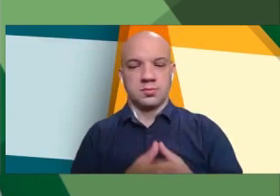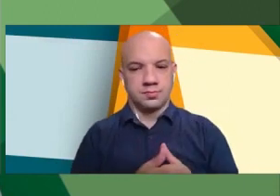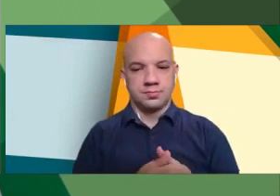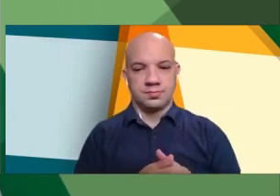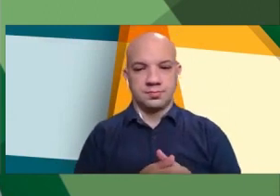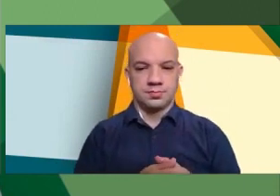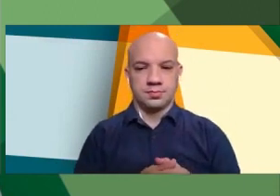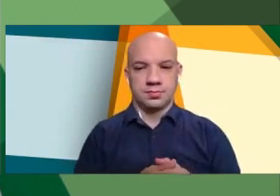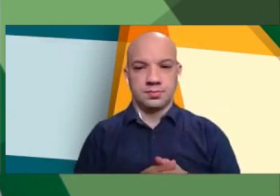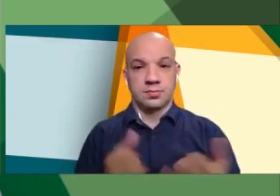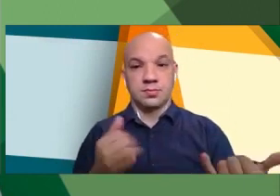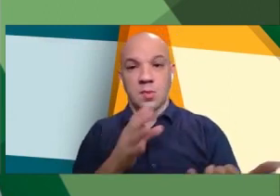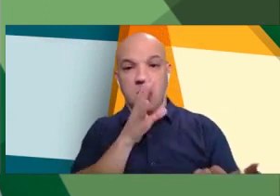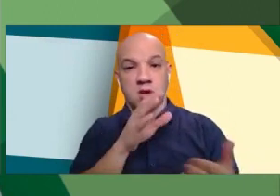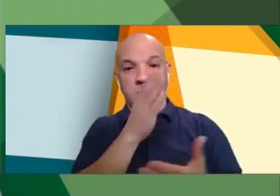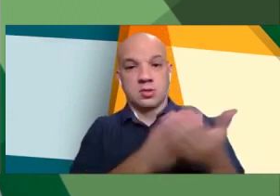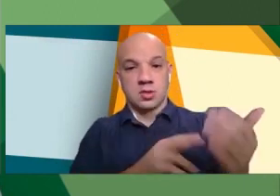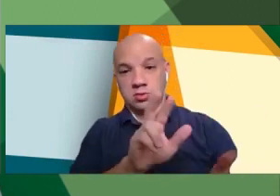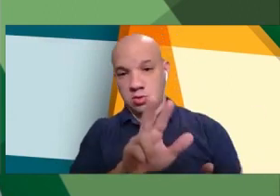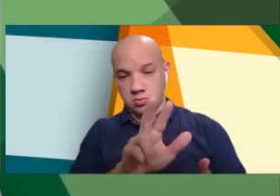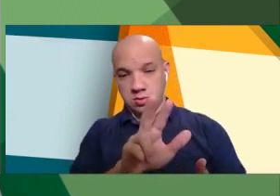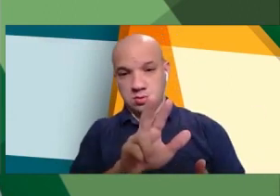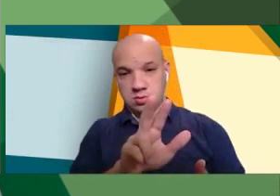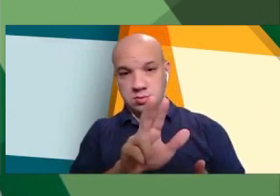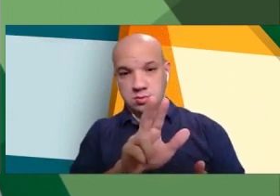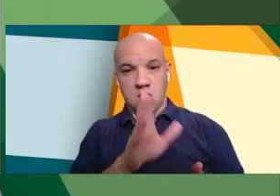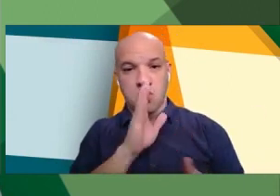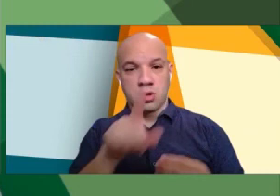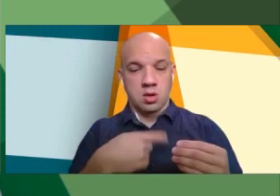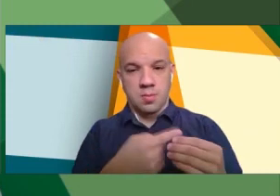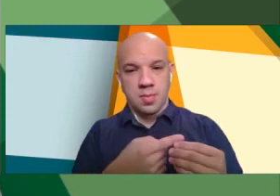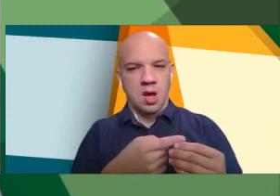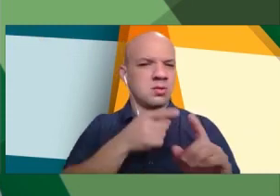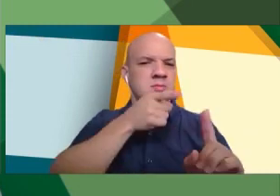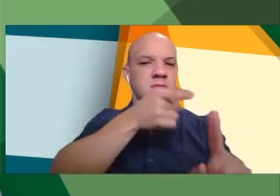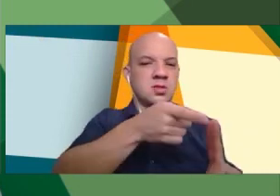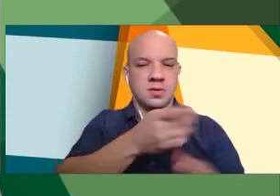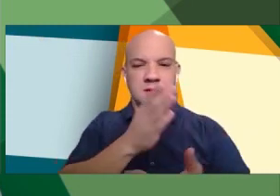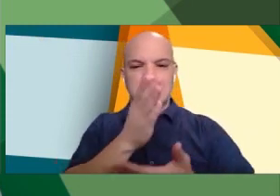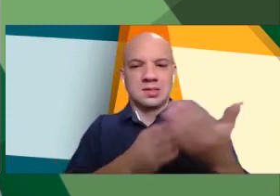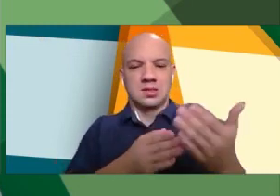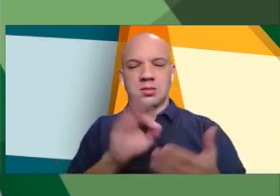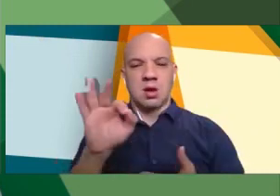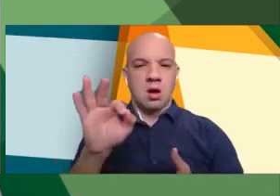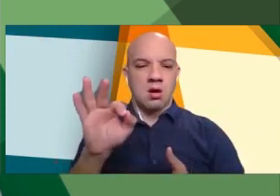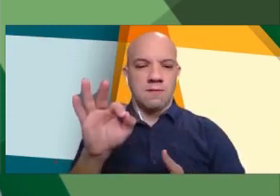When we are talking about Section 3, we are talking about specifically a section of